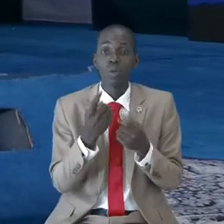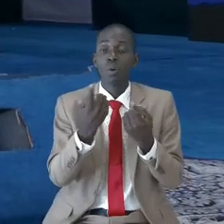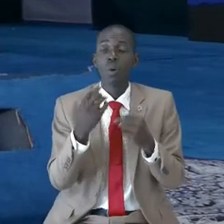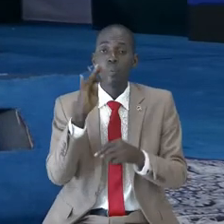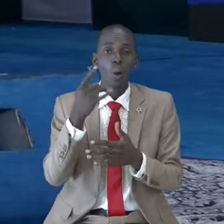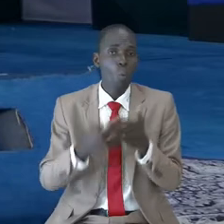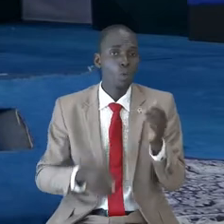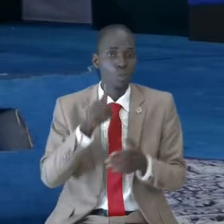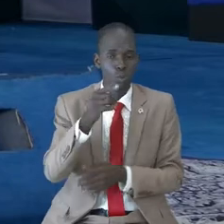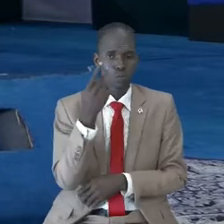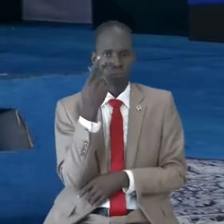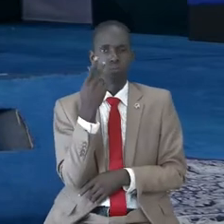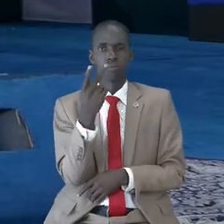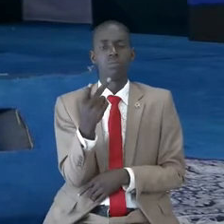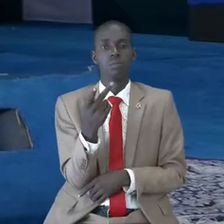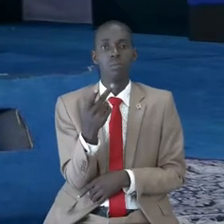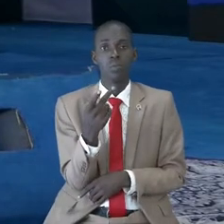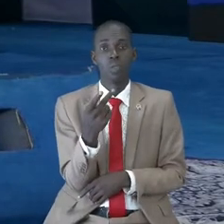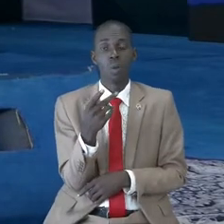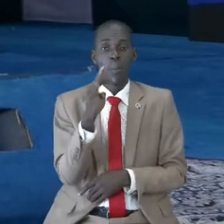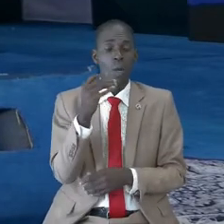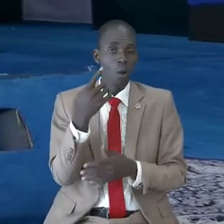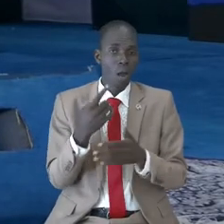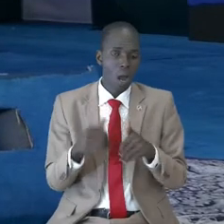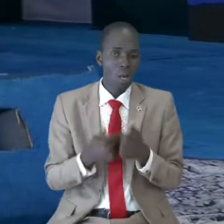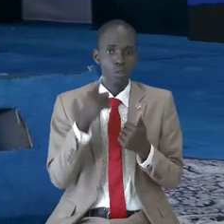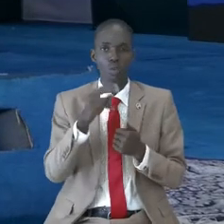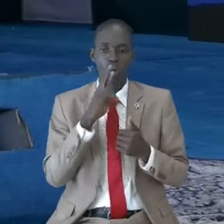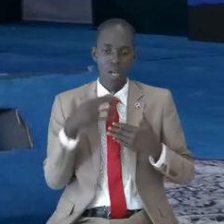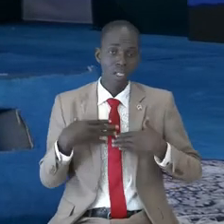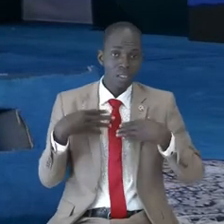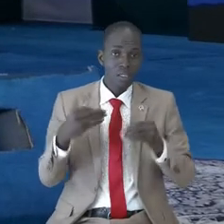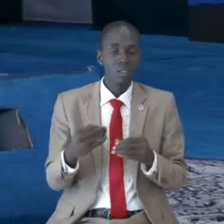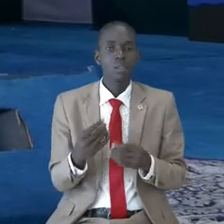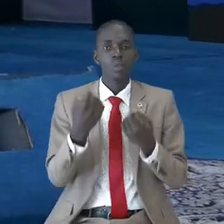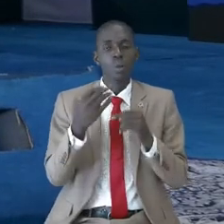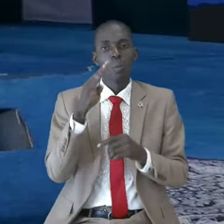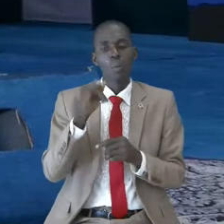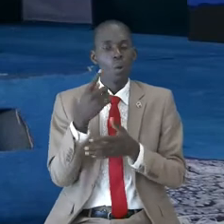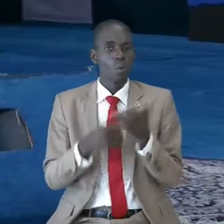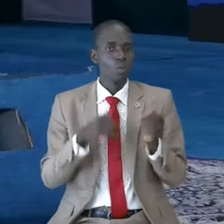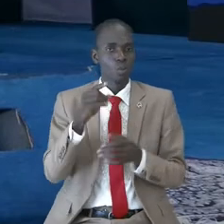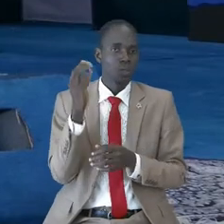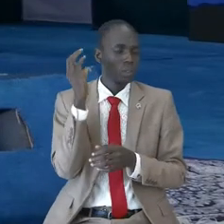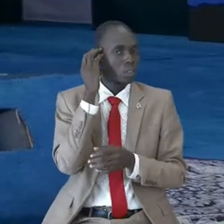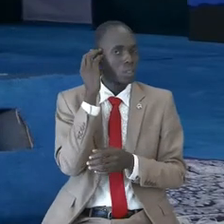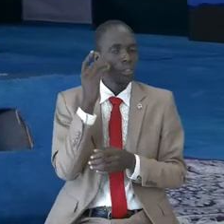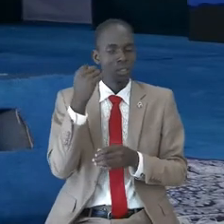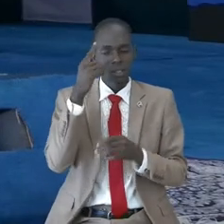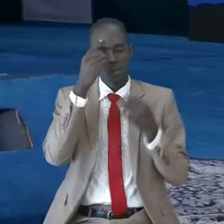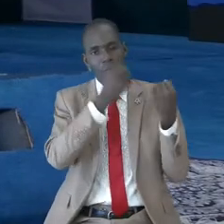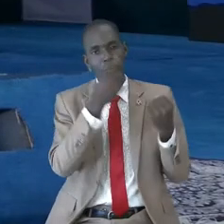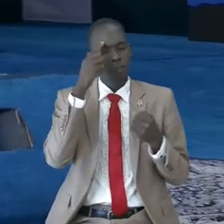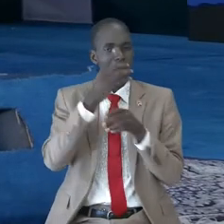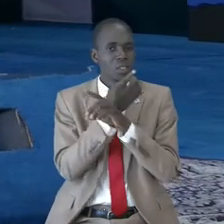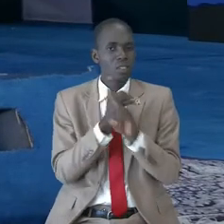hear. The faith by which you are healed cometh by what you hear. The faith for your deliverance,